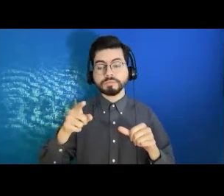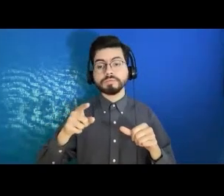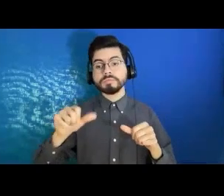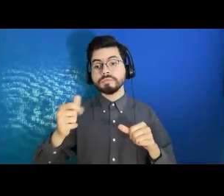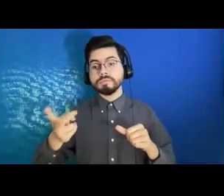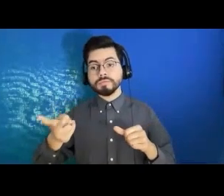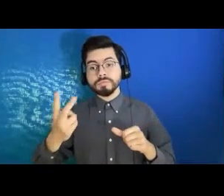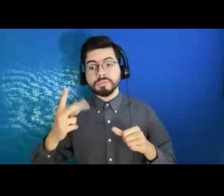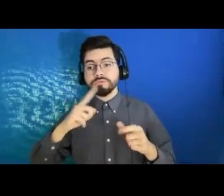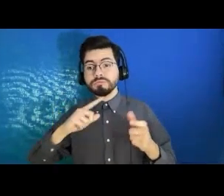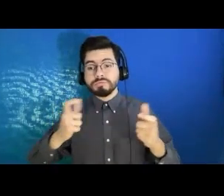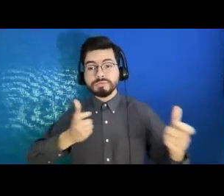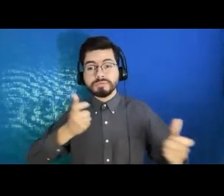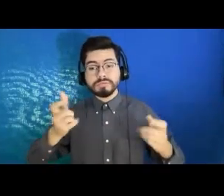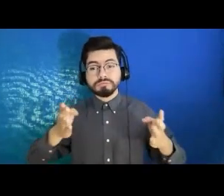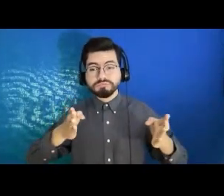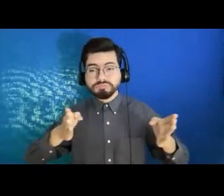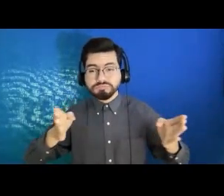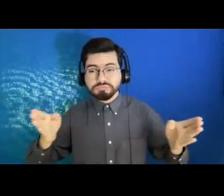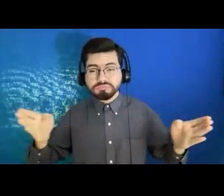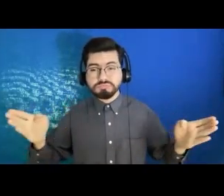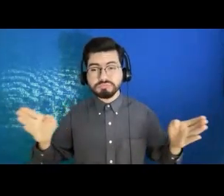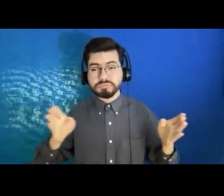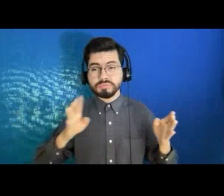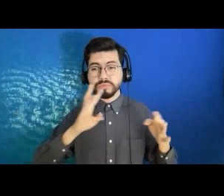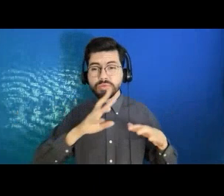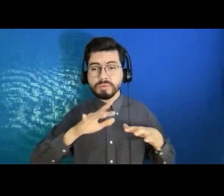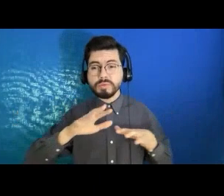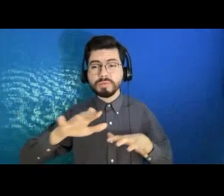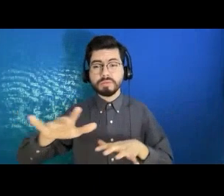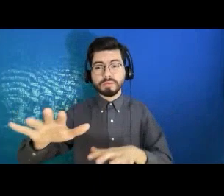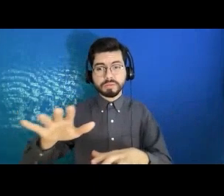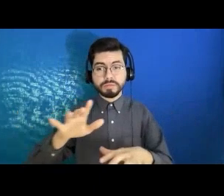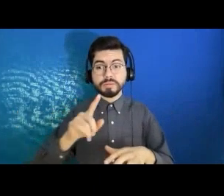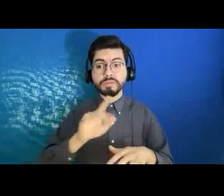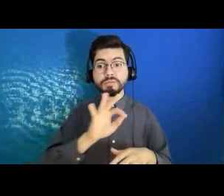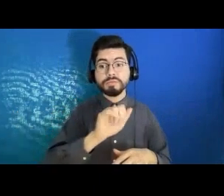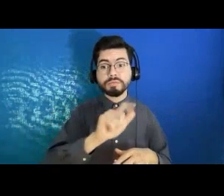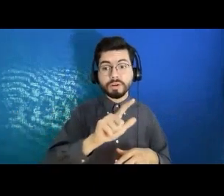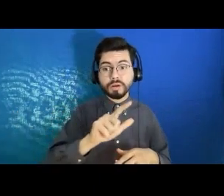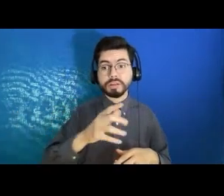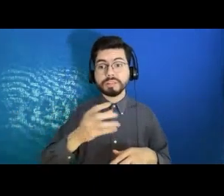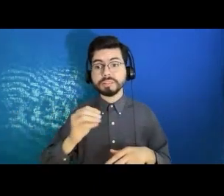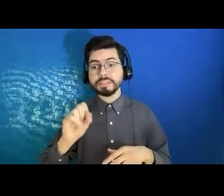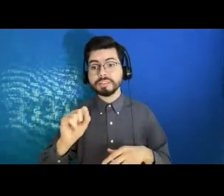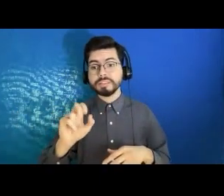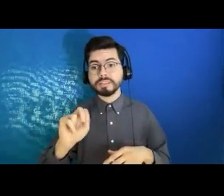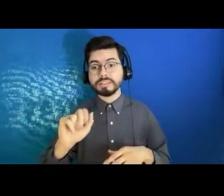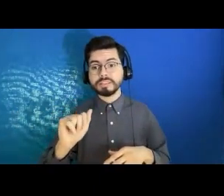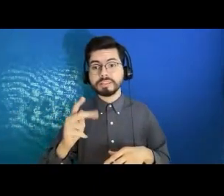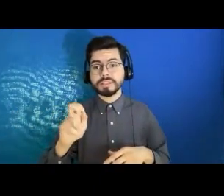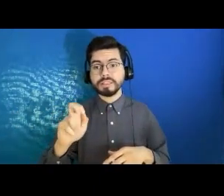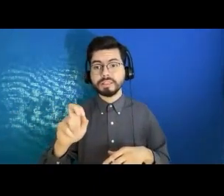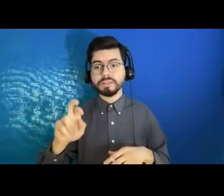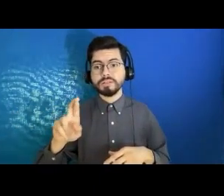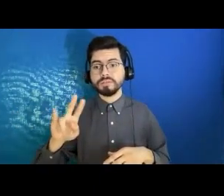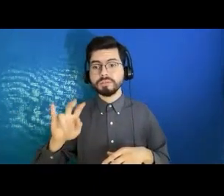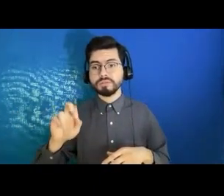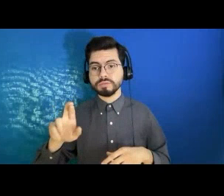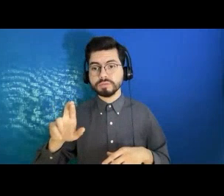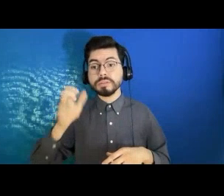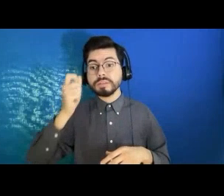big rivers leaving the south are the Fall River down by Beckler, and then the Snake River here. And again, the amount